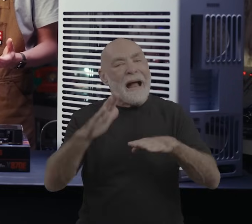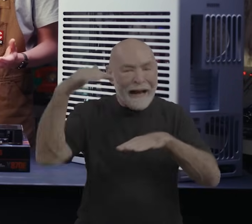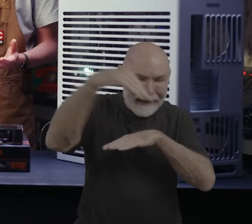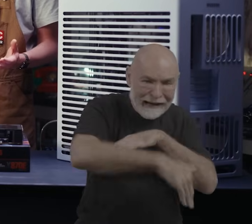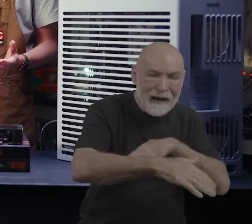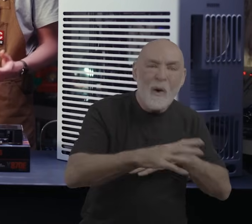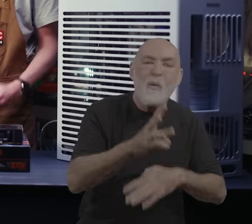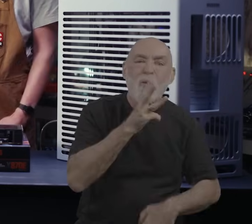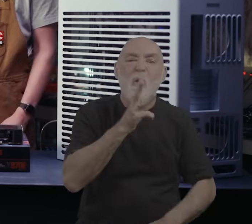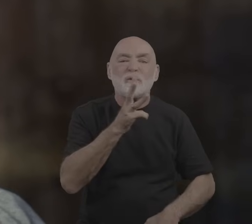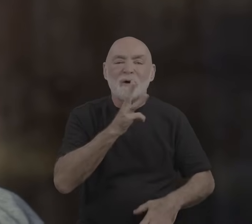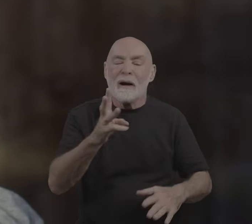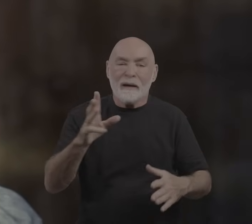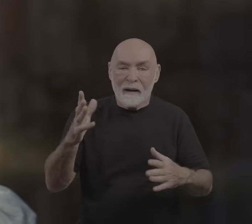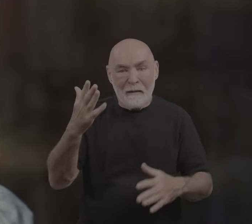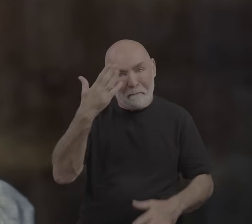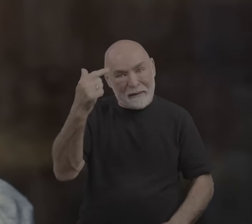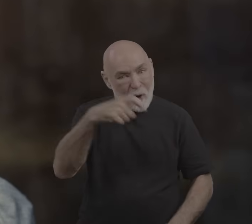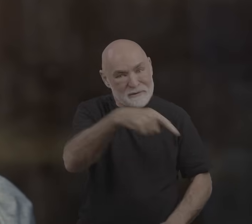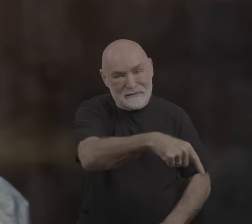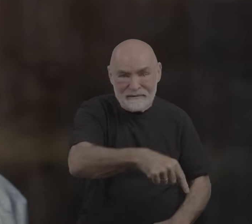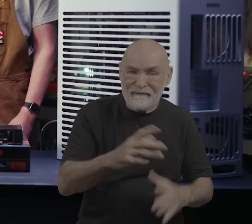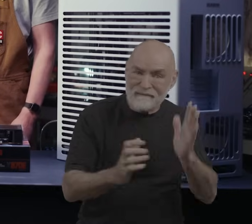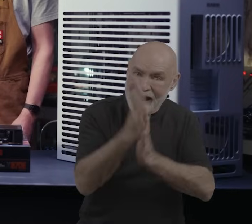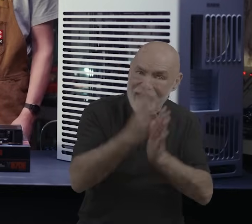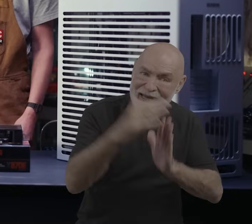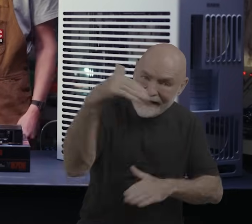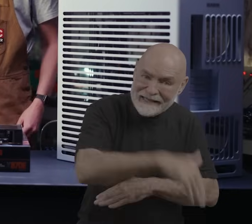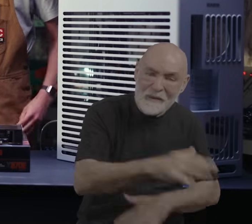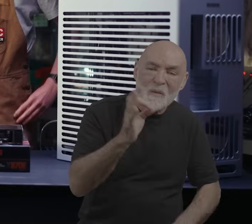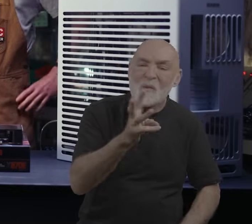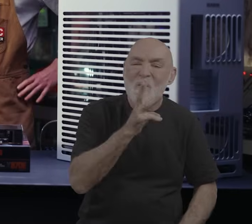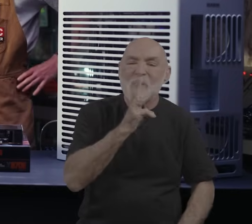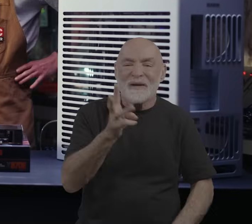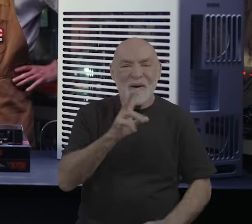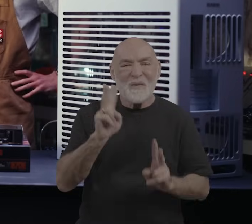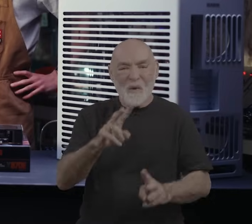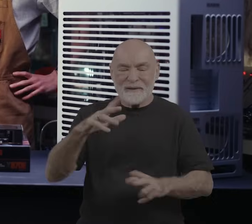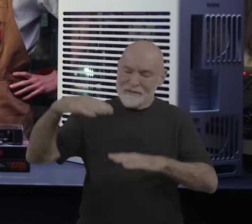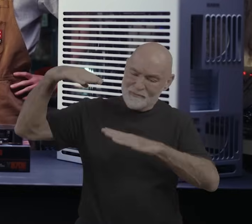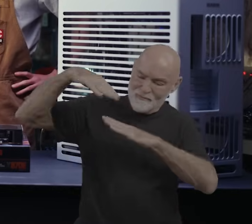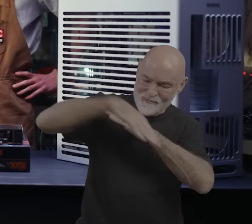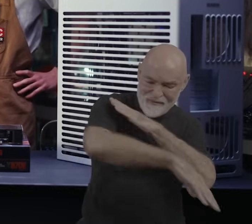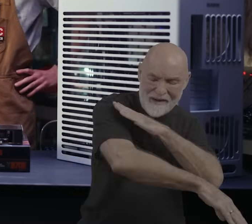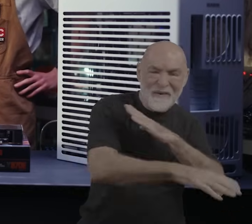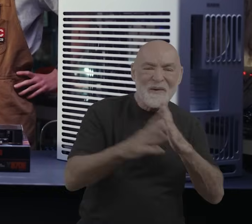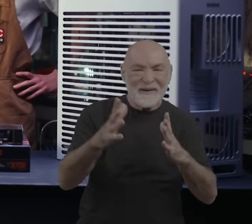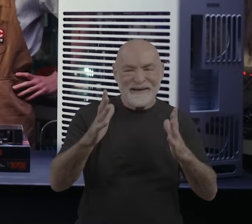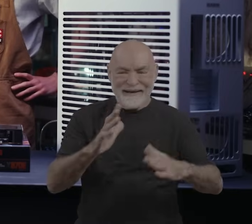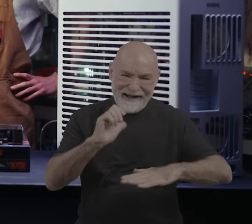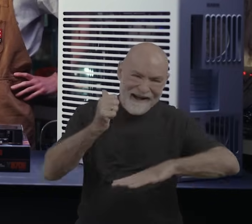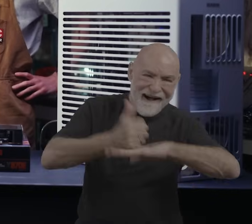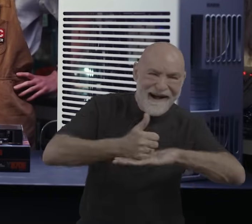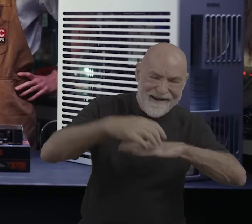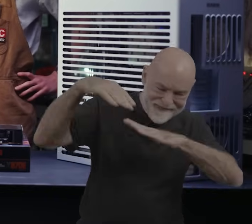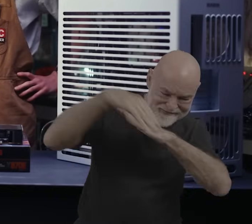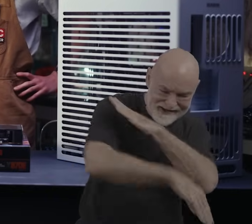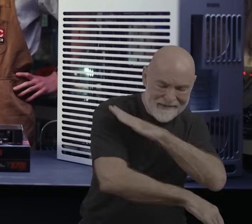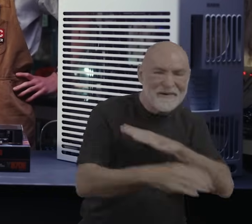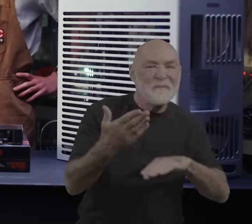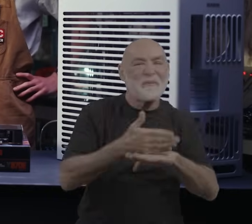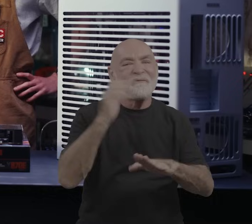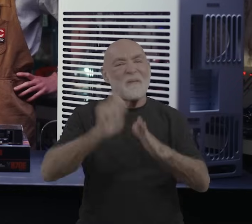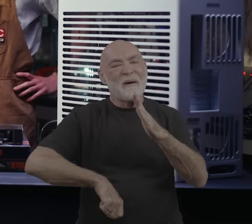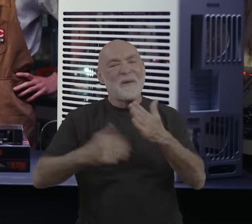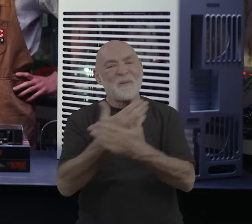car off a ramp if it's not on fire. Is there any good news to this story? Yeah. Just check out this RAM. You should install these before you start shopping